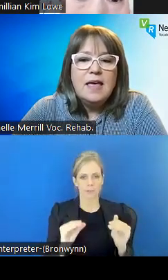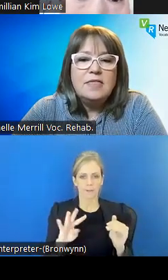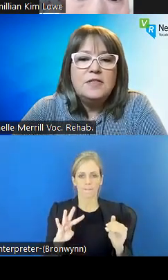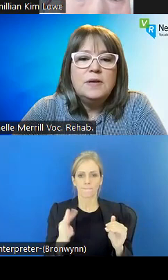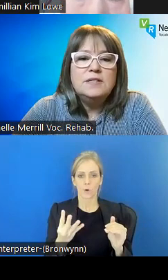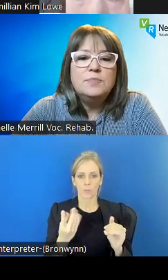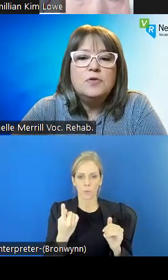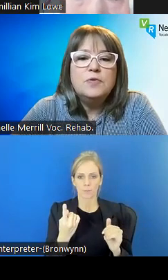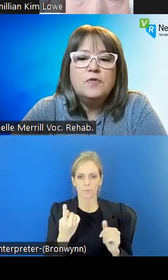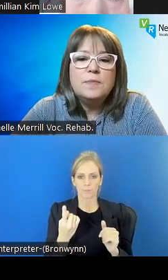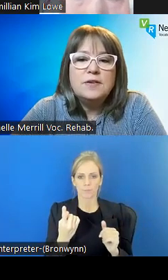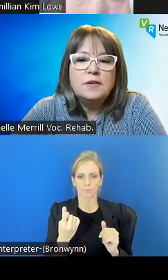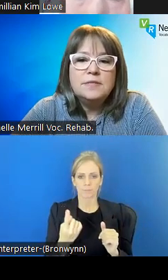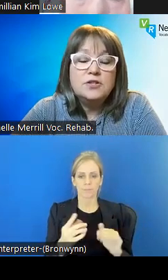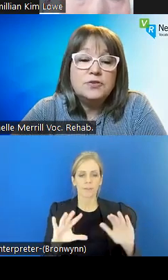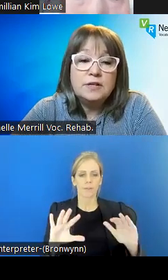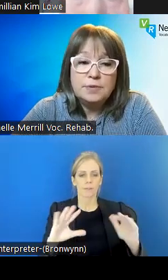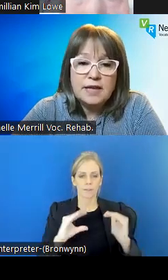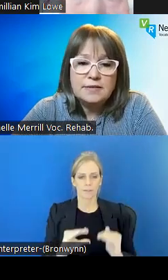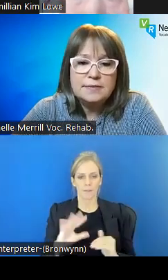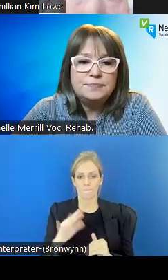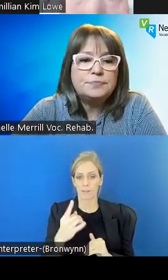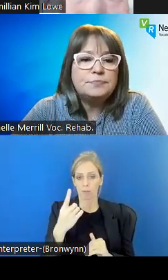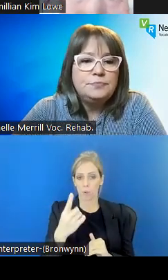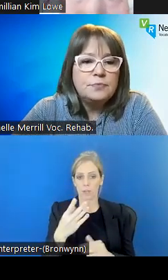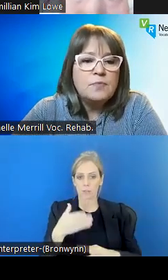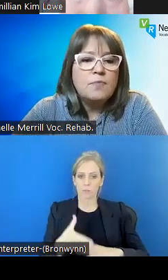And the 5th one is improving performance outcomes and ensuring compliance.